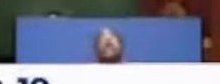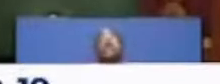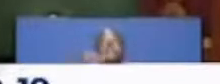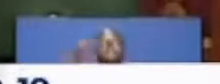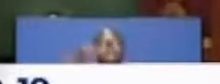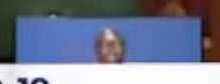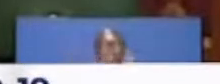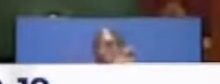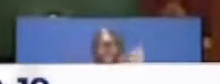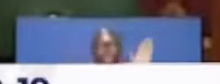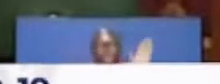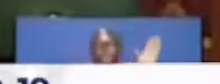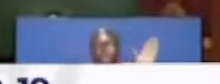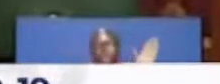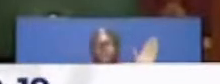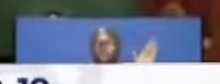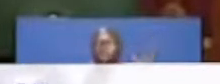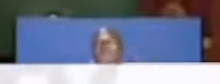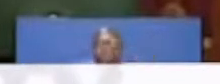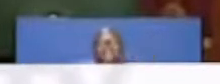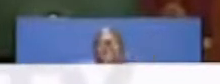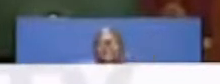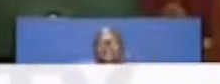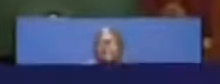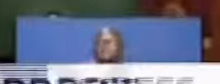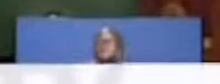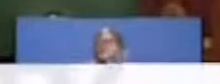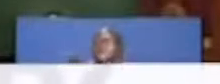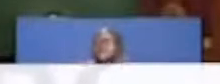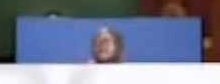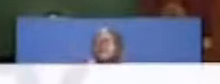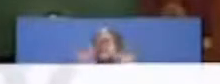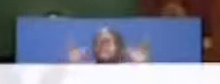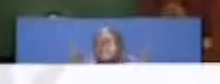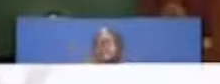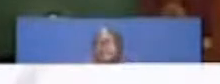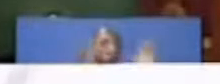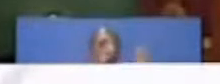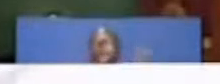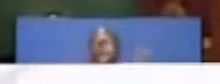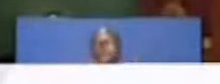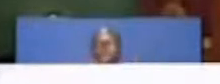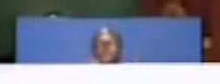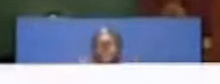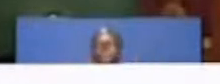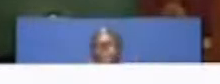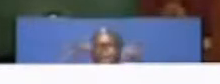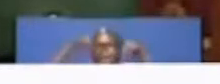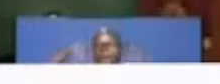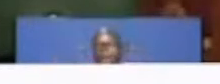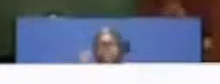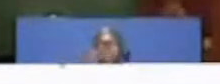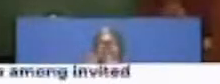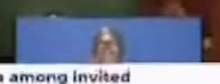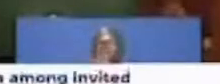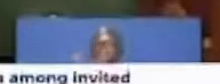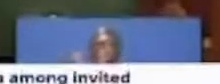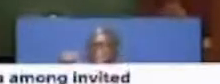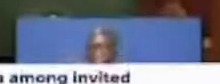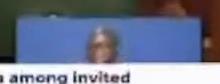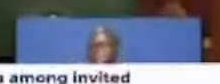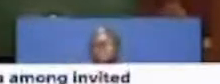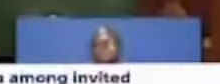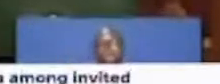Constitution suggested an urgent Big Bang approach in creating the devolved structures. This meant giving